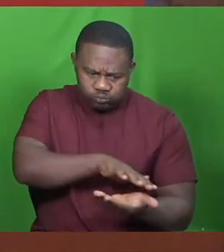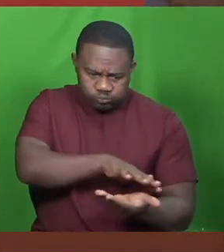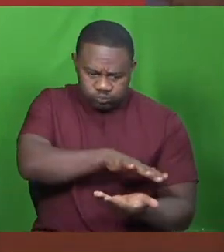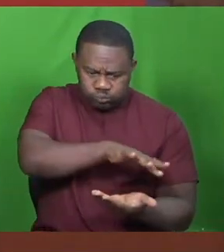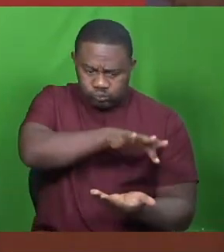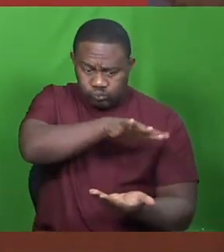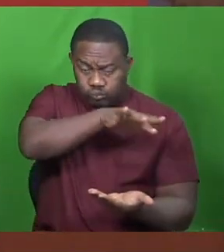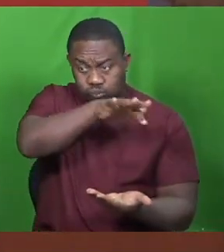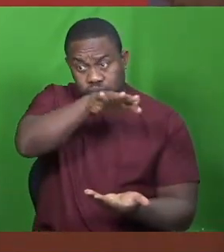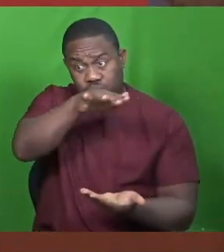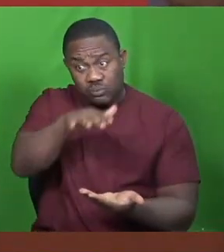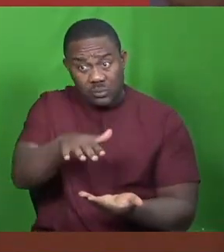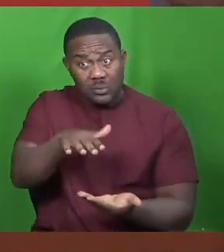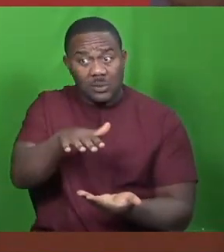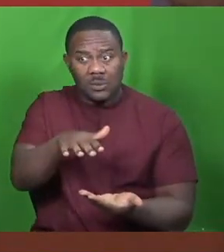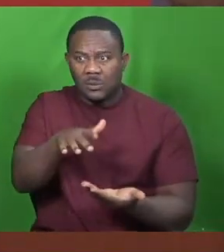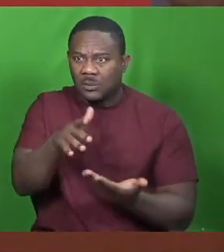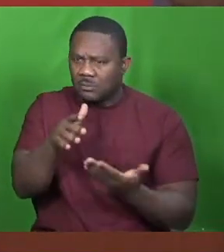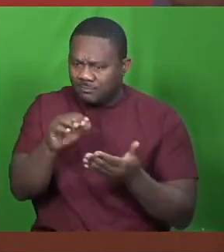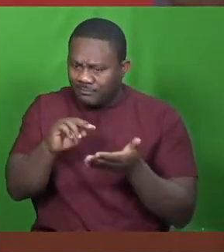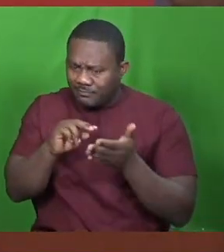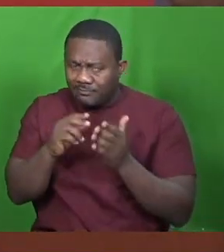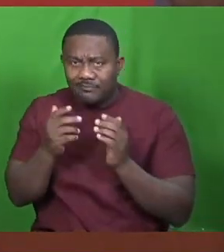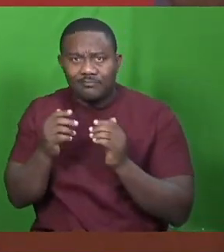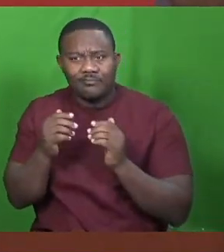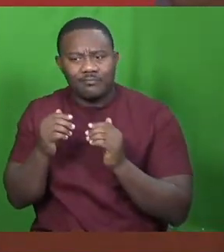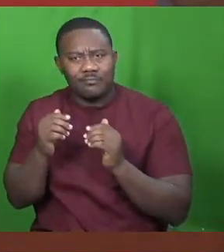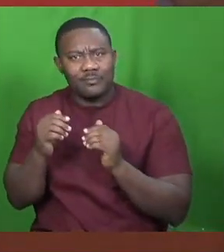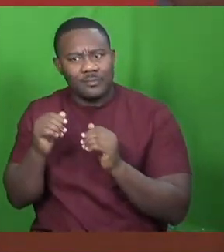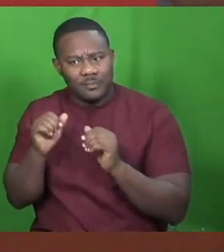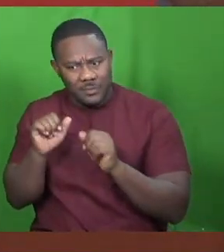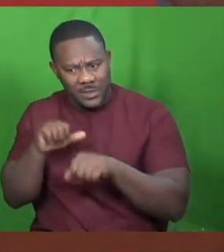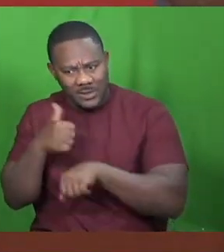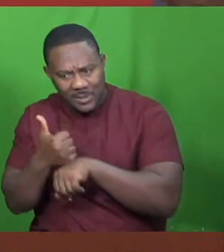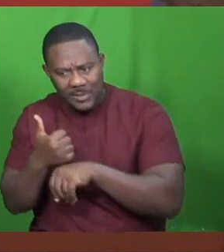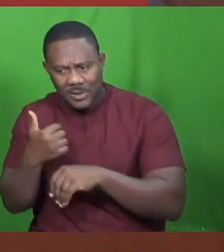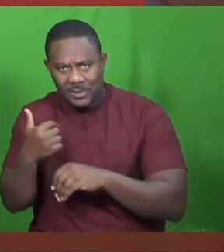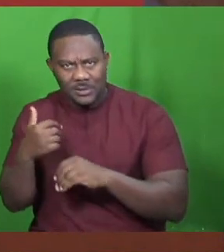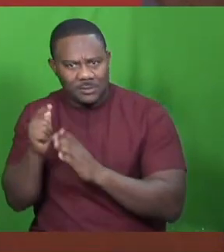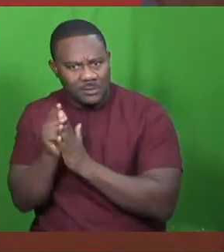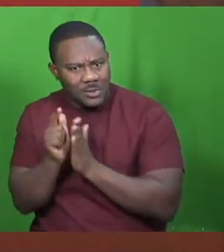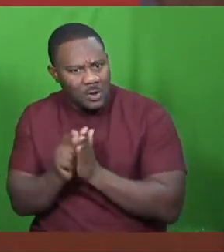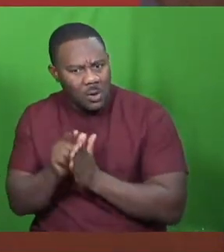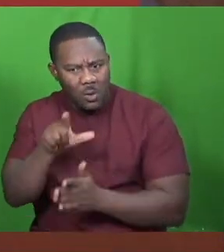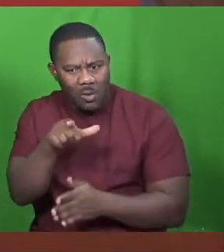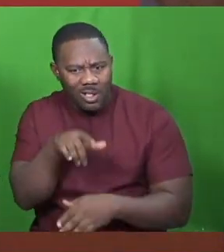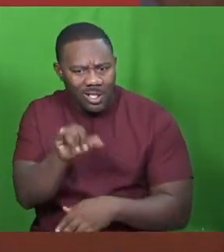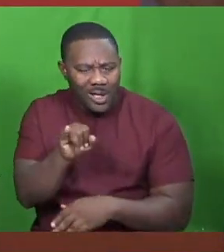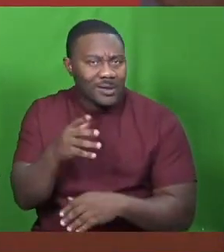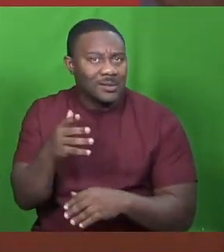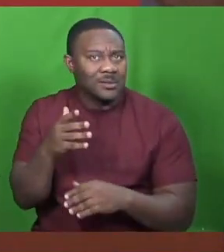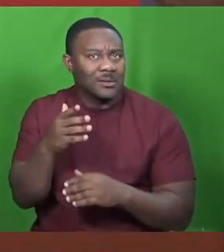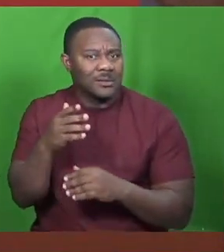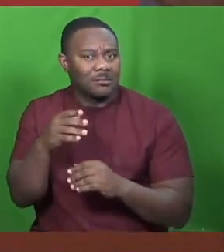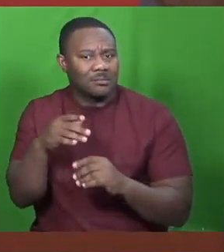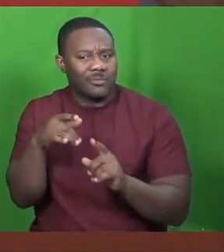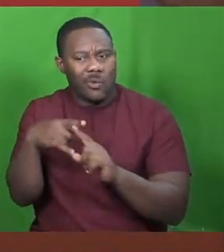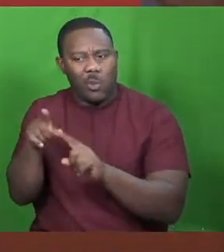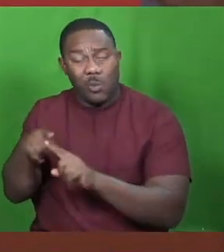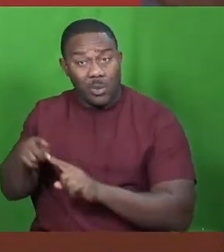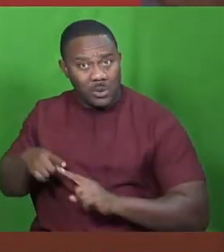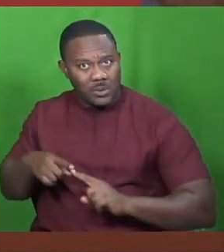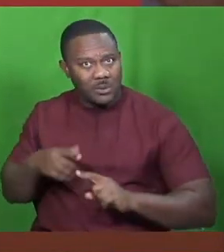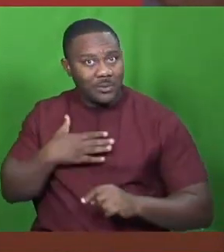key legislations and some instruments we have to pass as a house. So let's